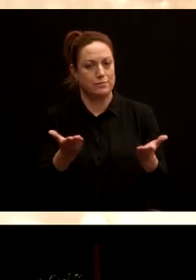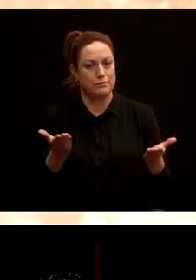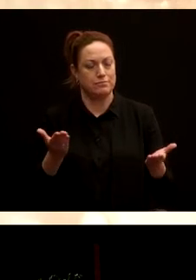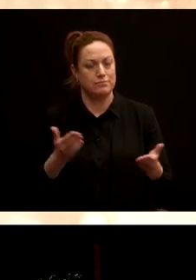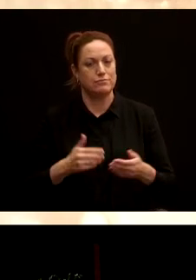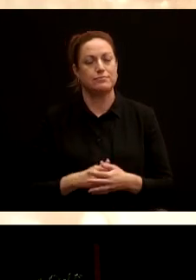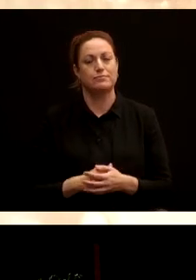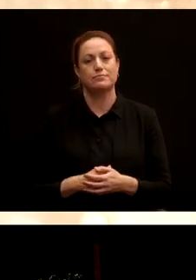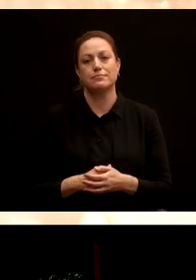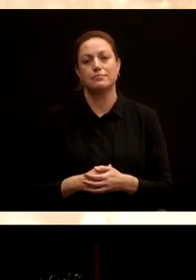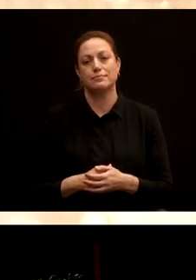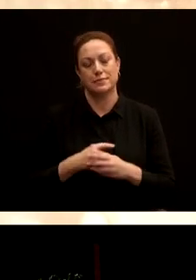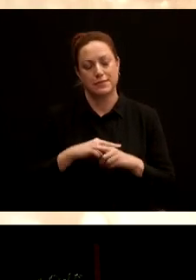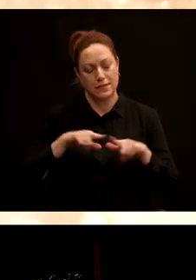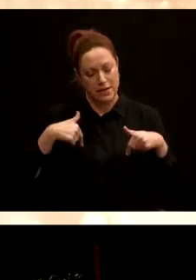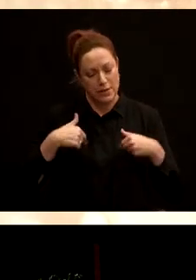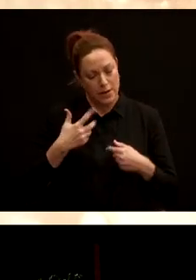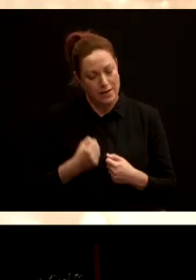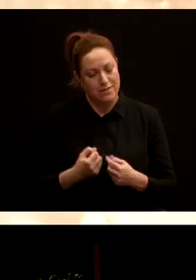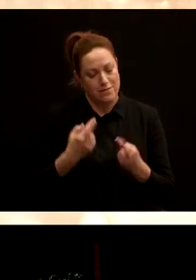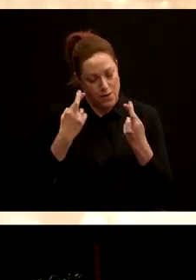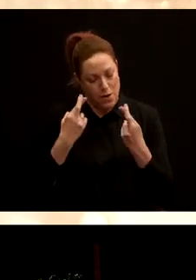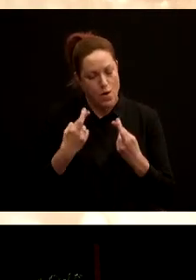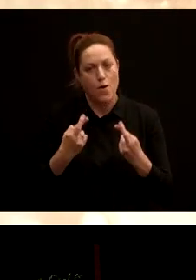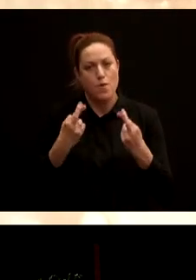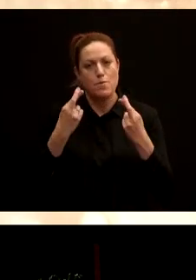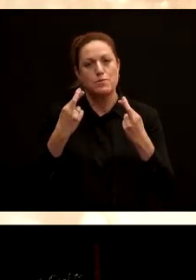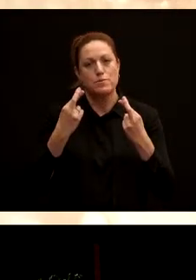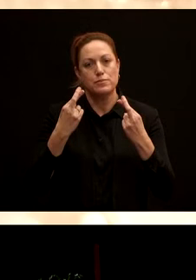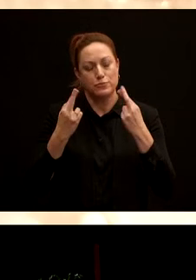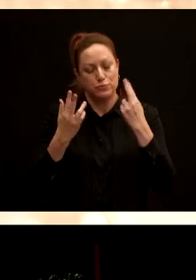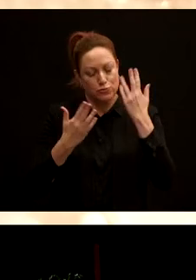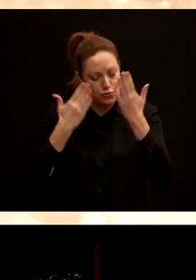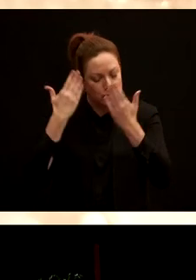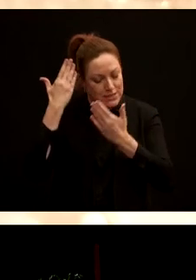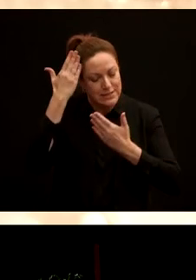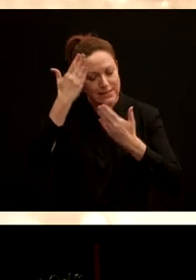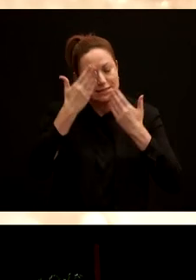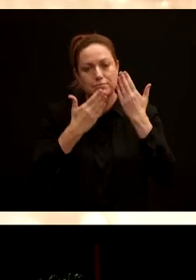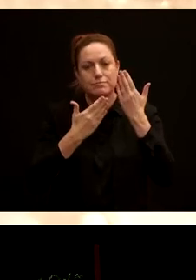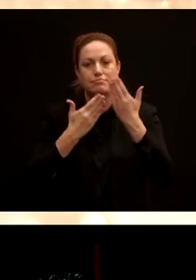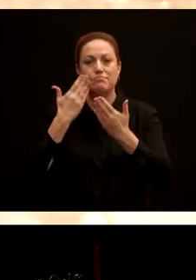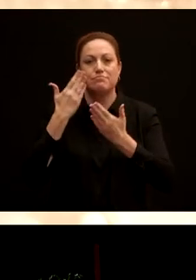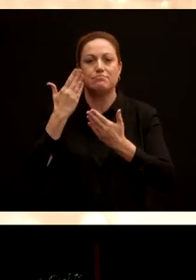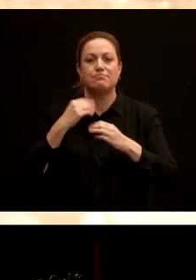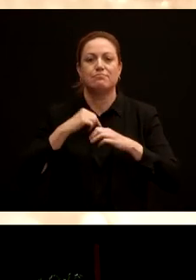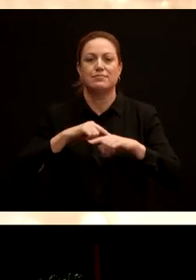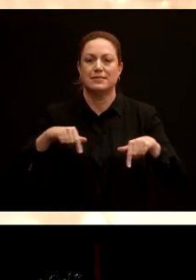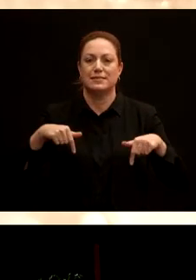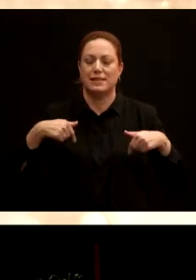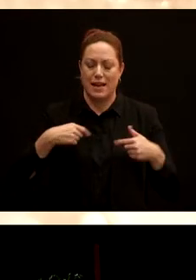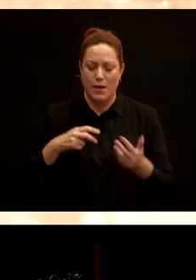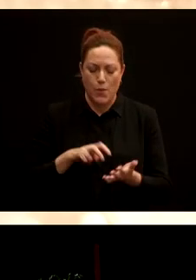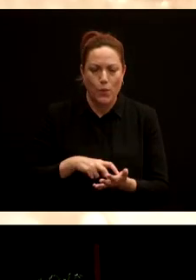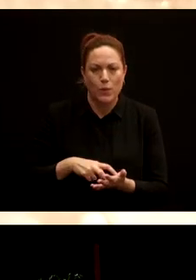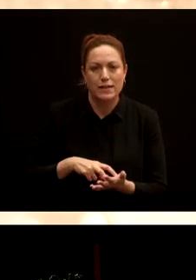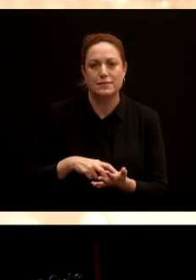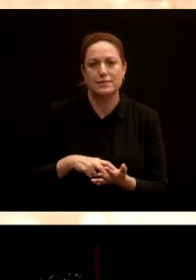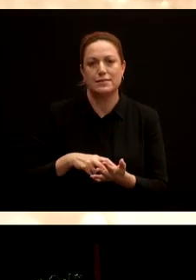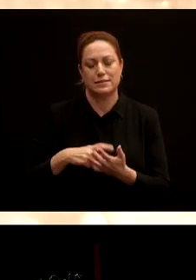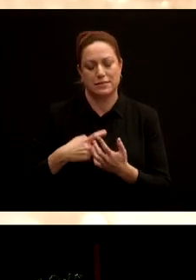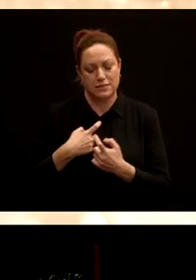with our hopes, our dreams, our brokenness, our